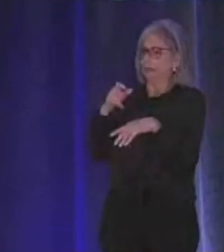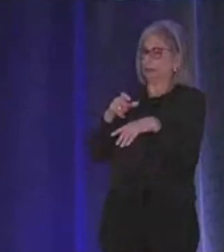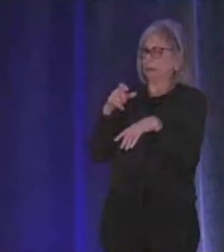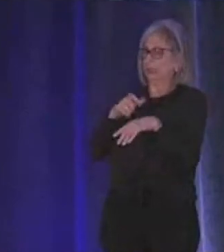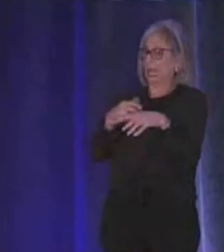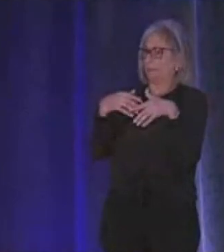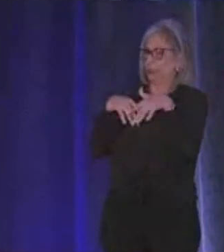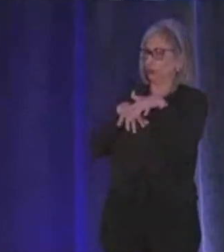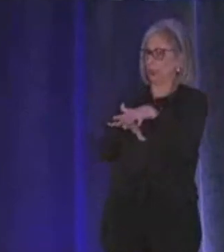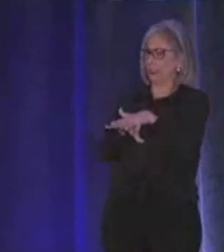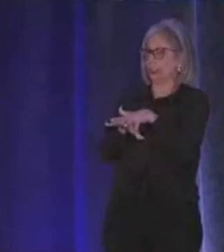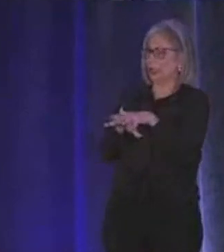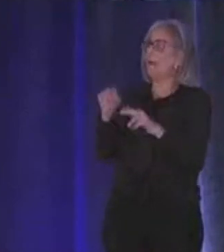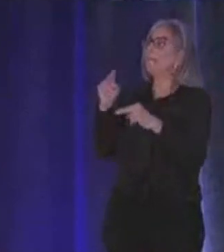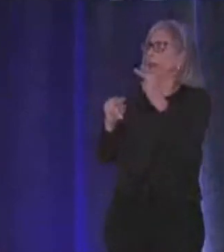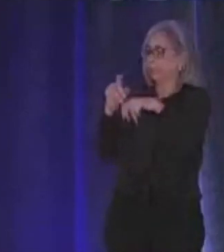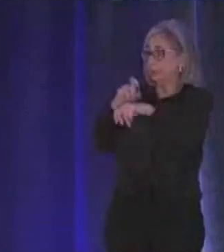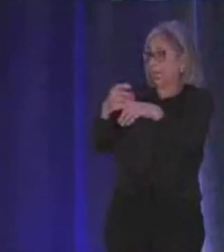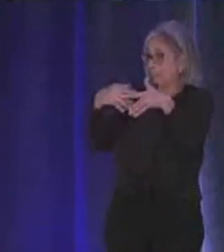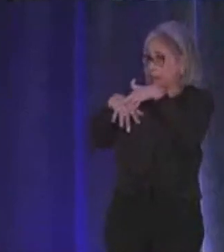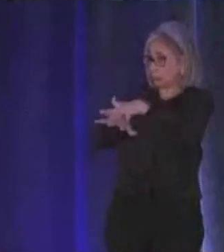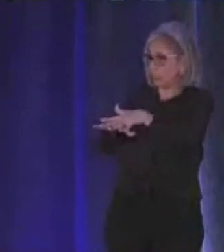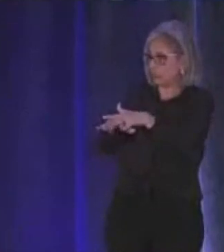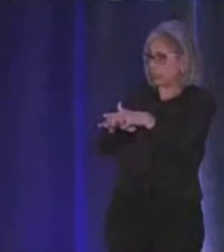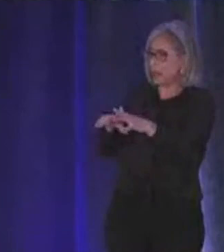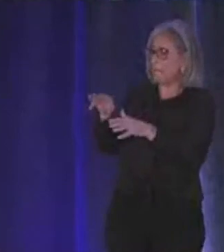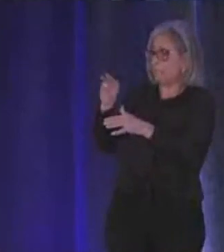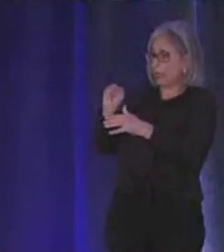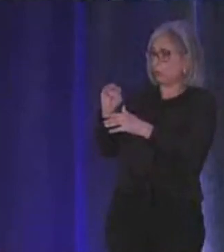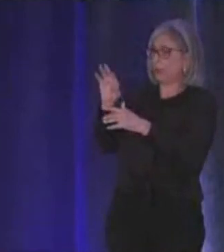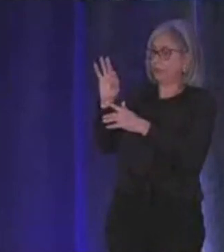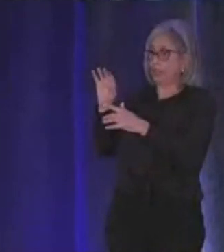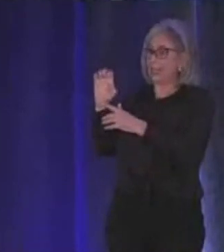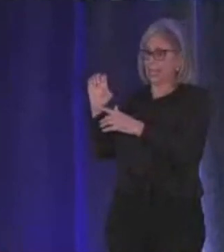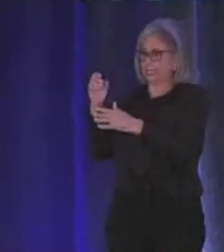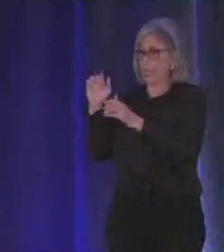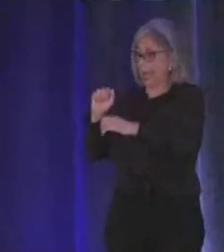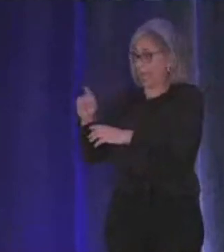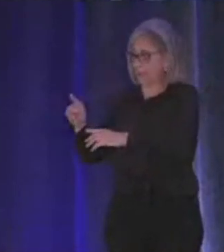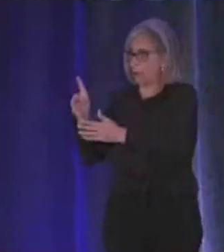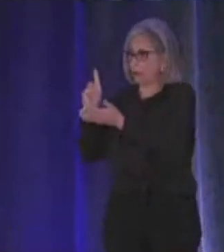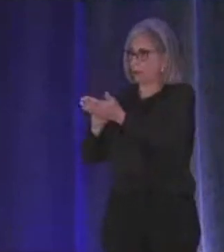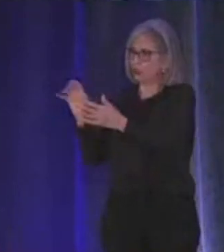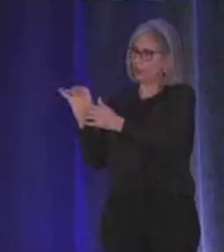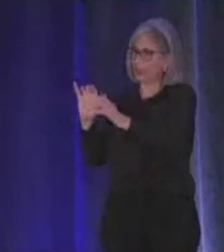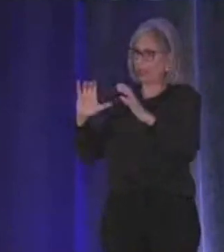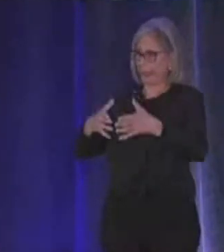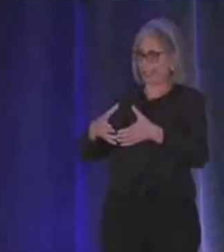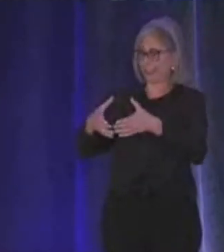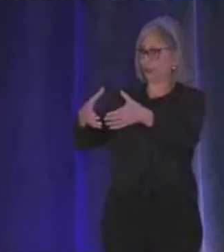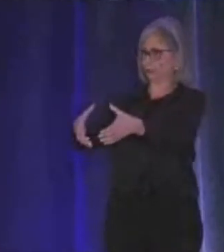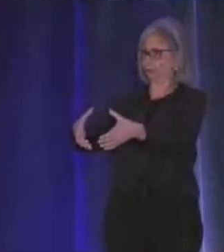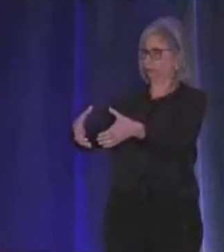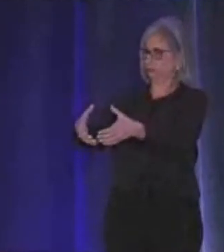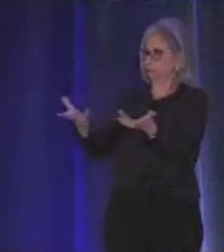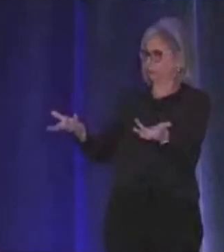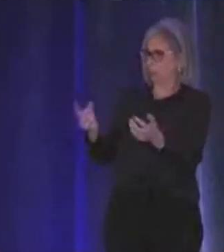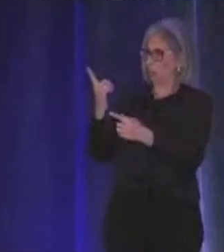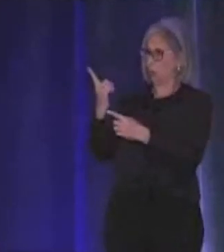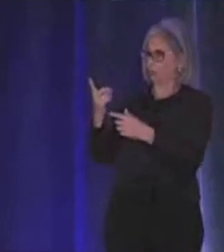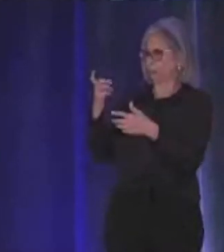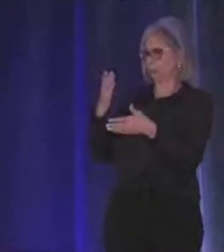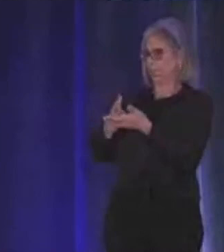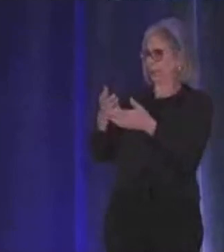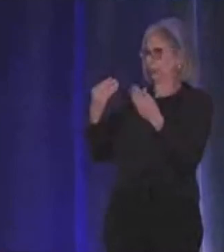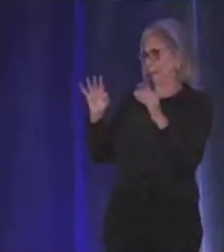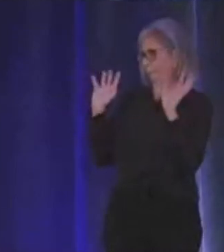a team will create a micro front-end app, but then they will publish it like a package, publish it as a package.